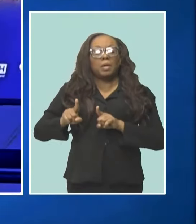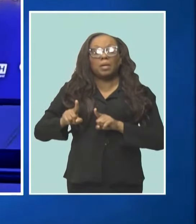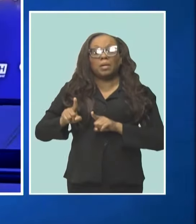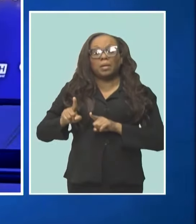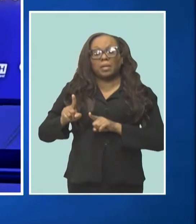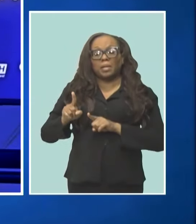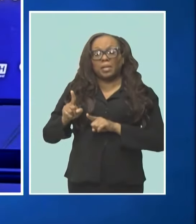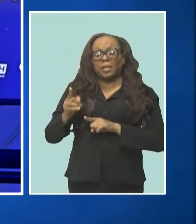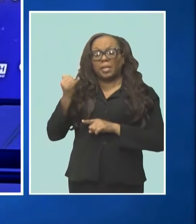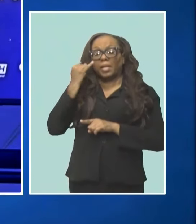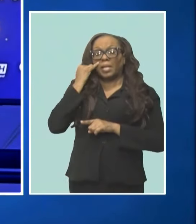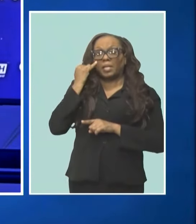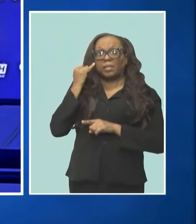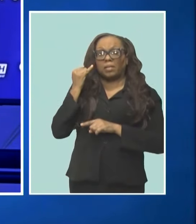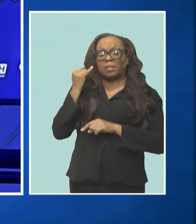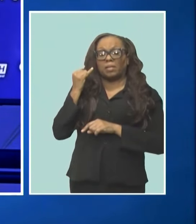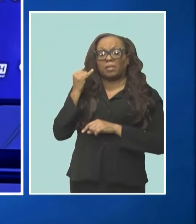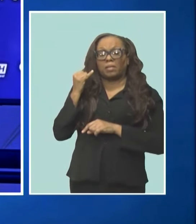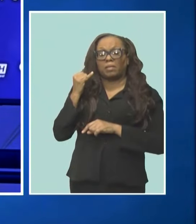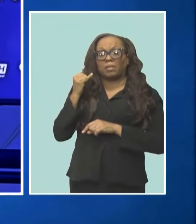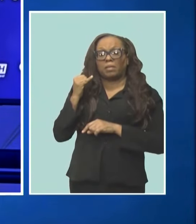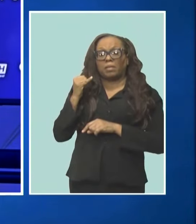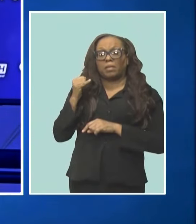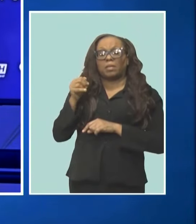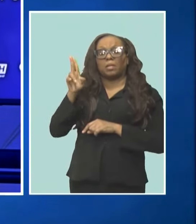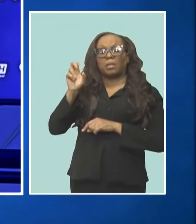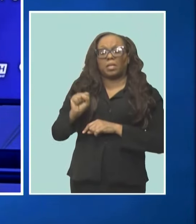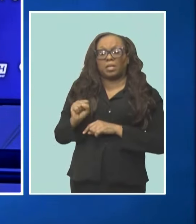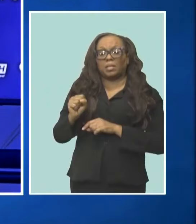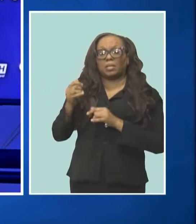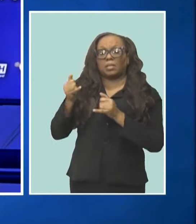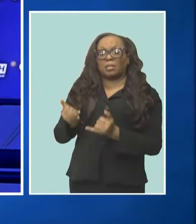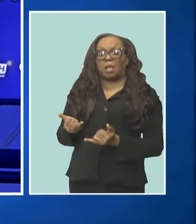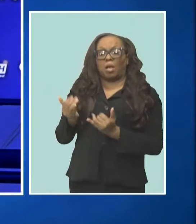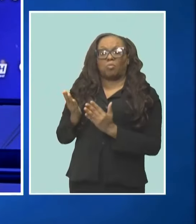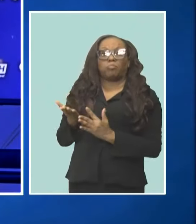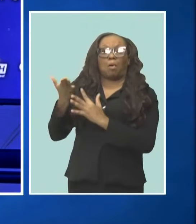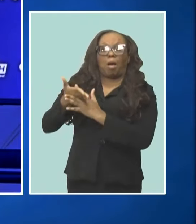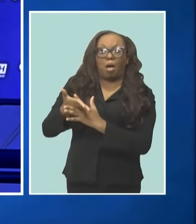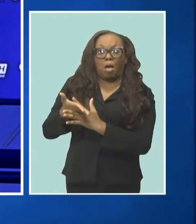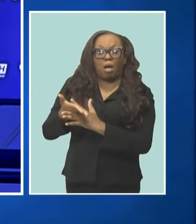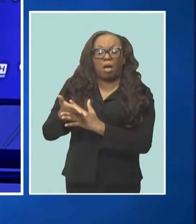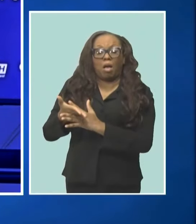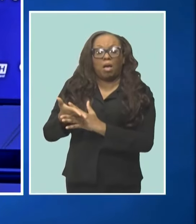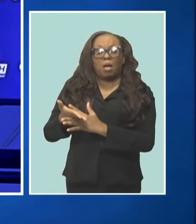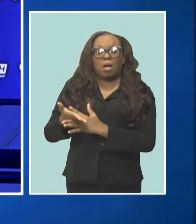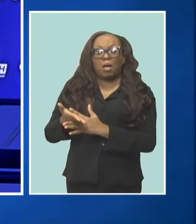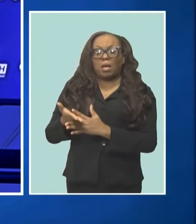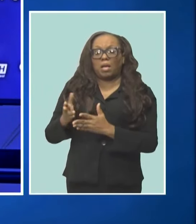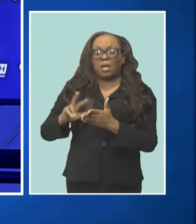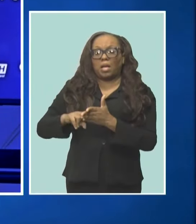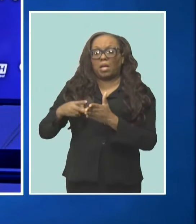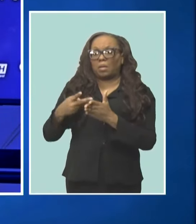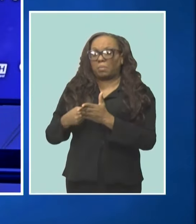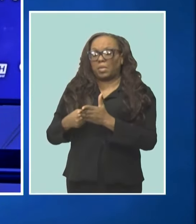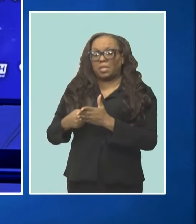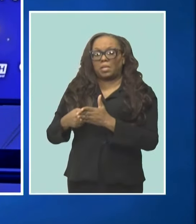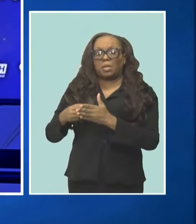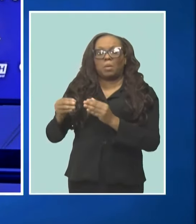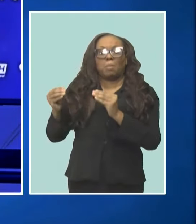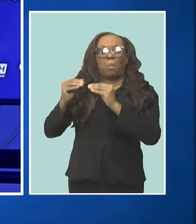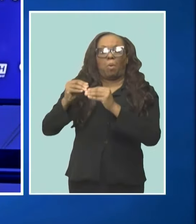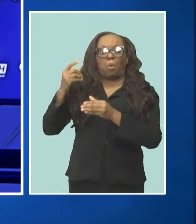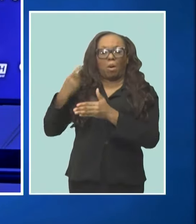the intervention of a statutory or an executive order that will lead to increased costs